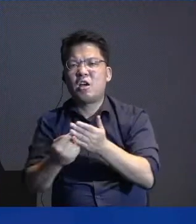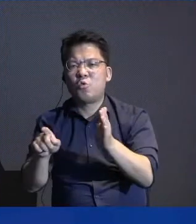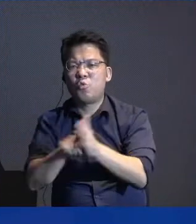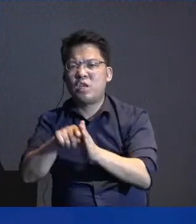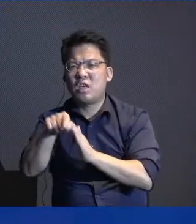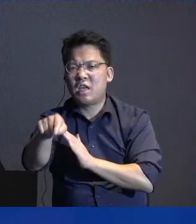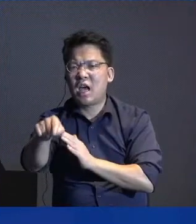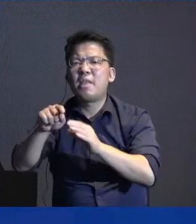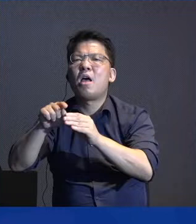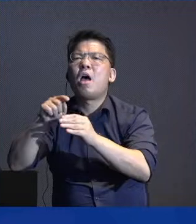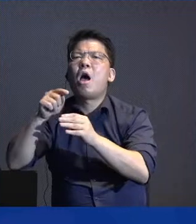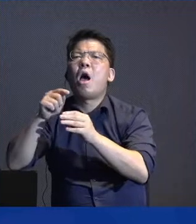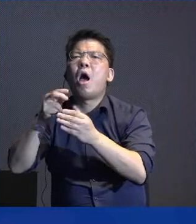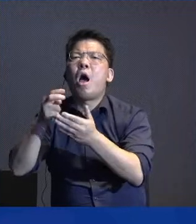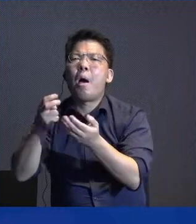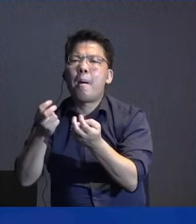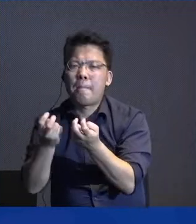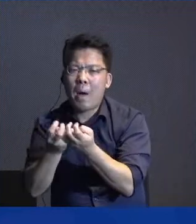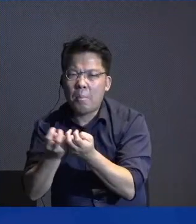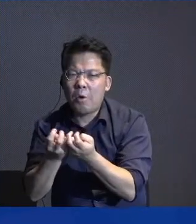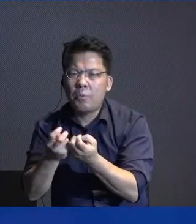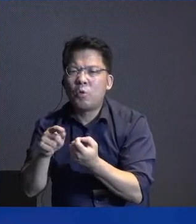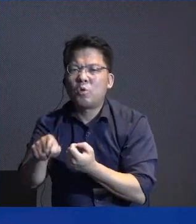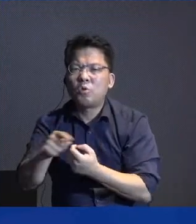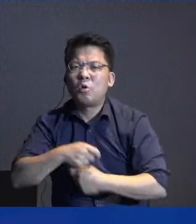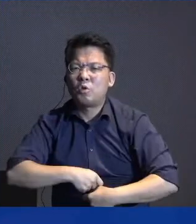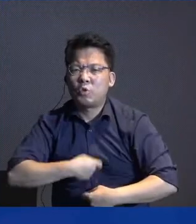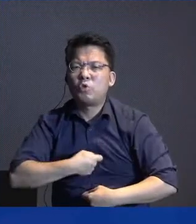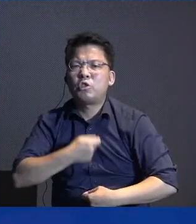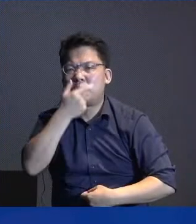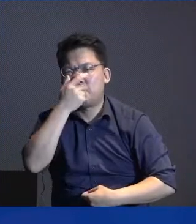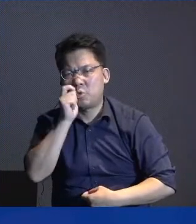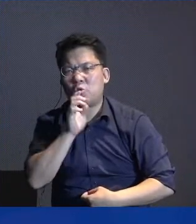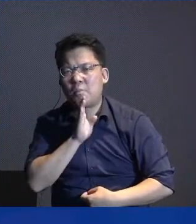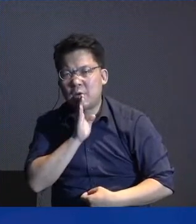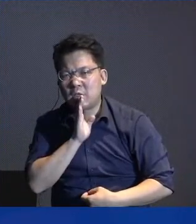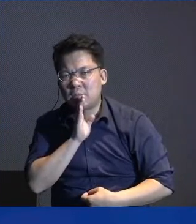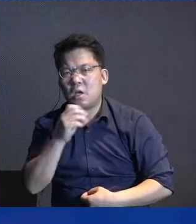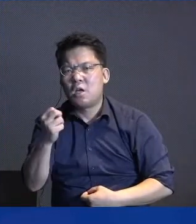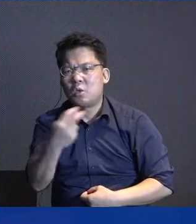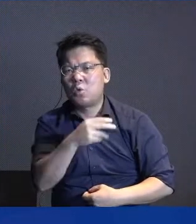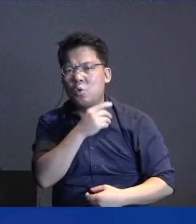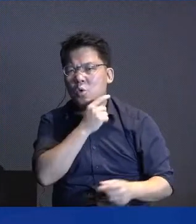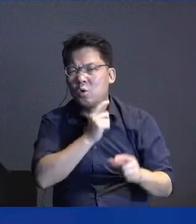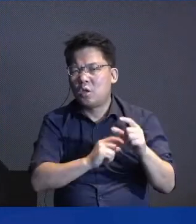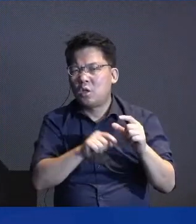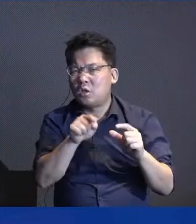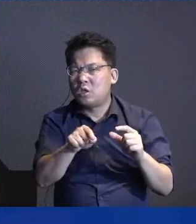most importantly, ageism and elder abuse, which I'm going to come in a little while.